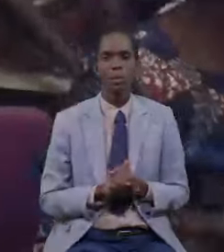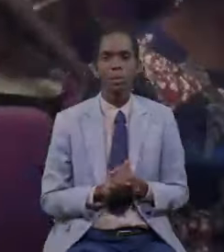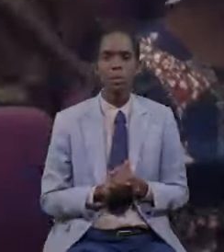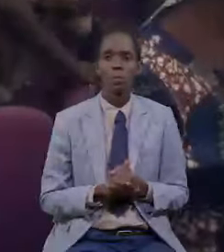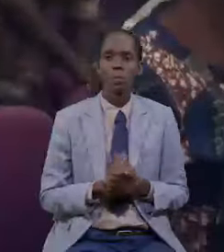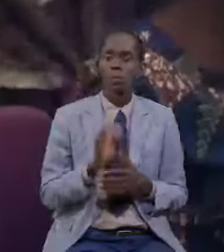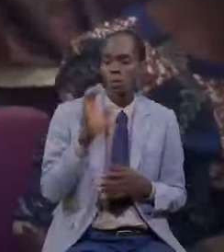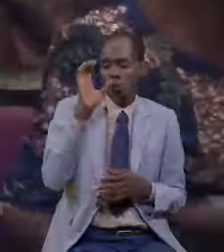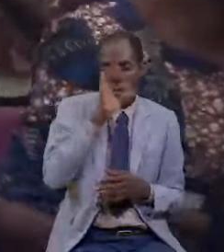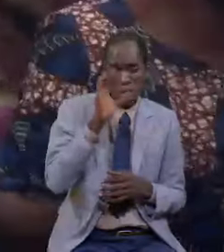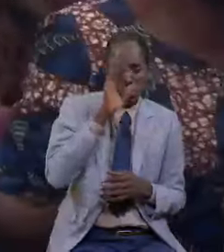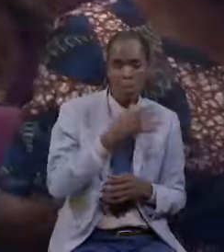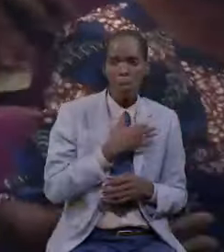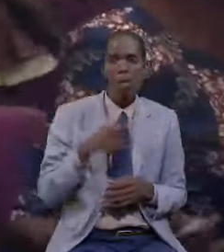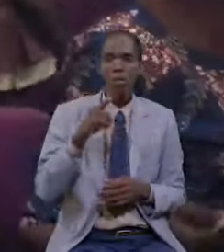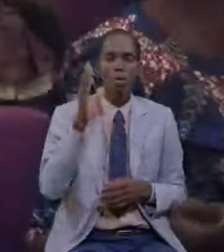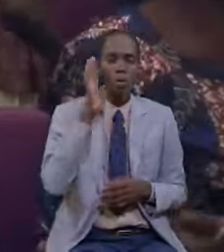Seek, and ye shall find.